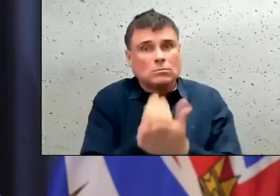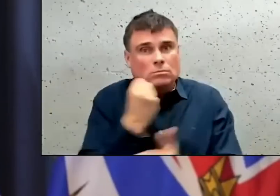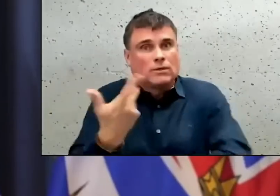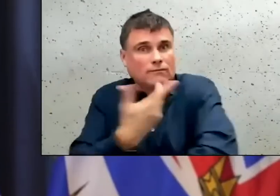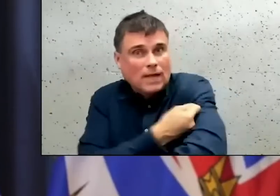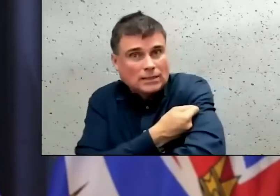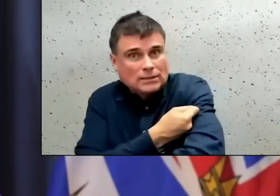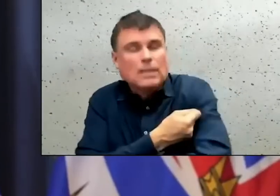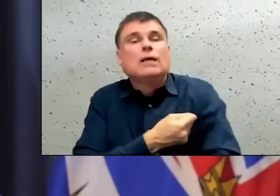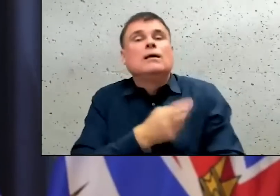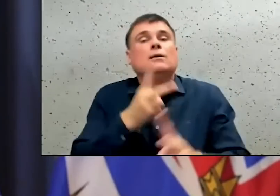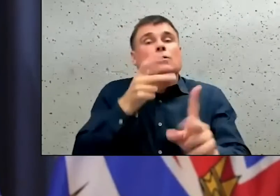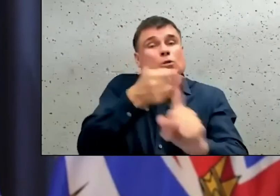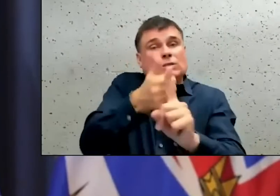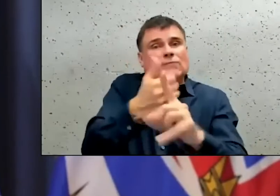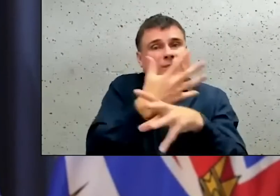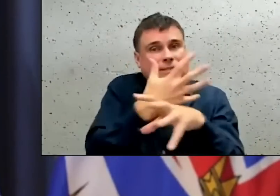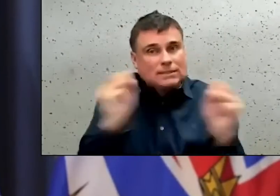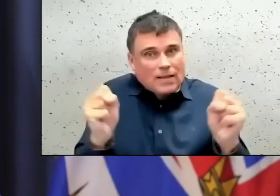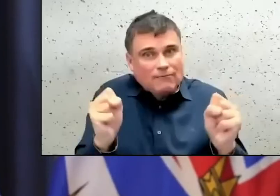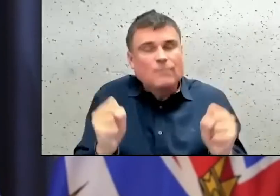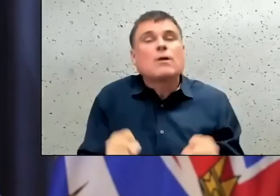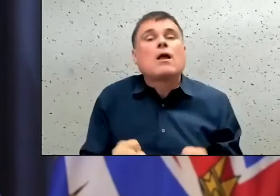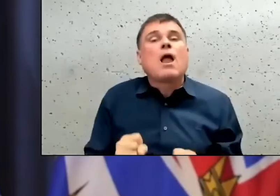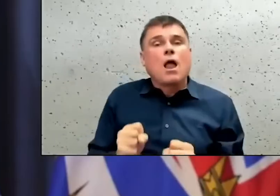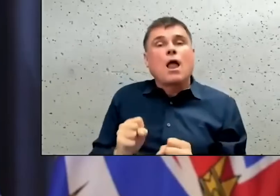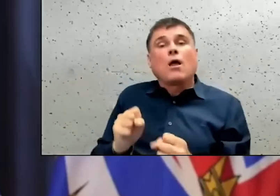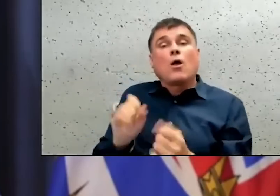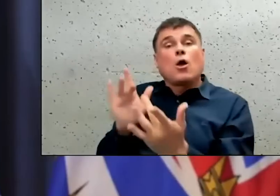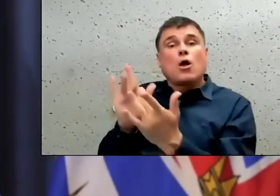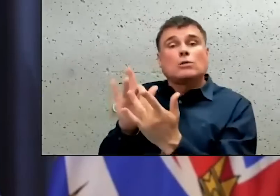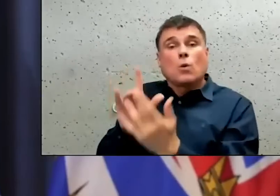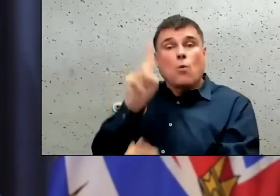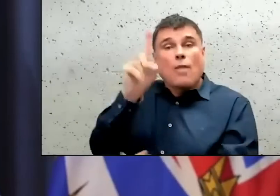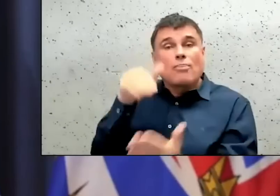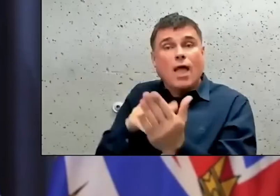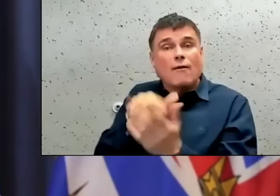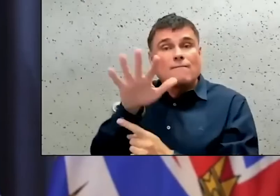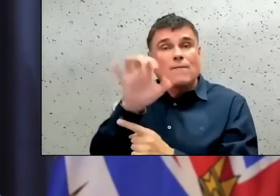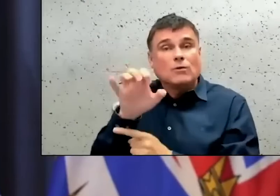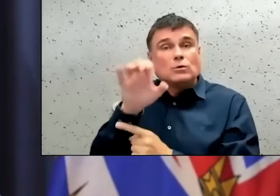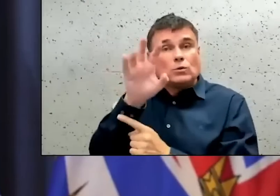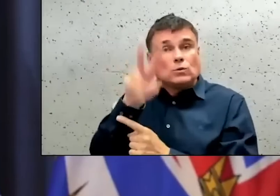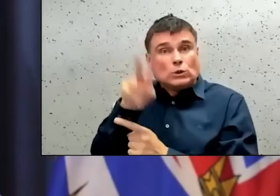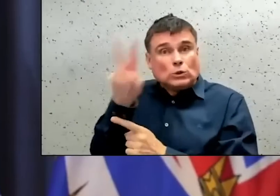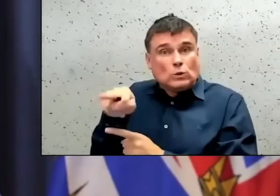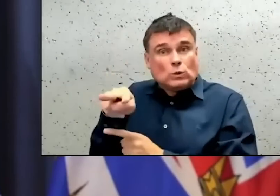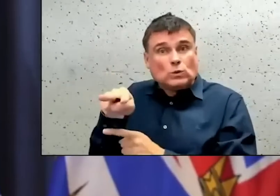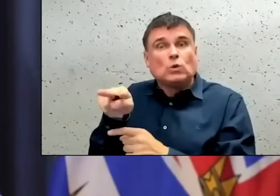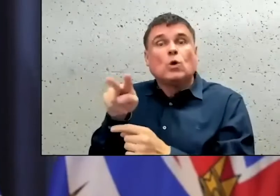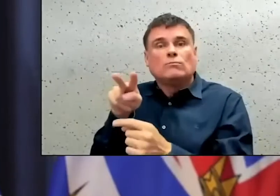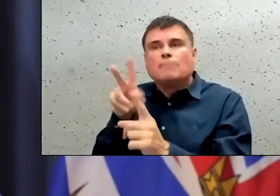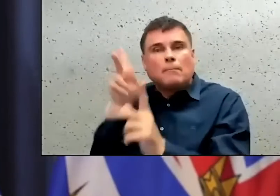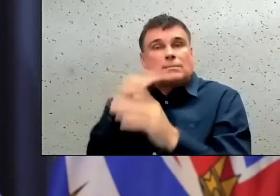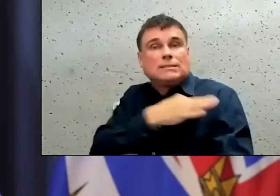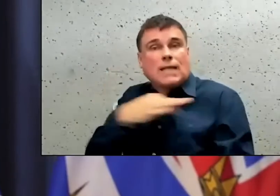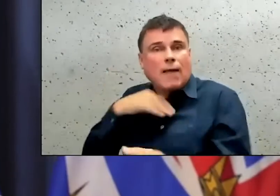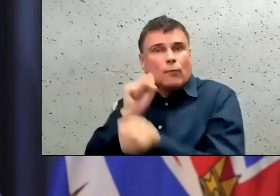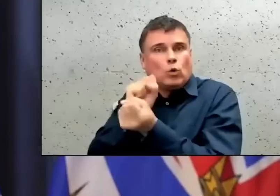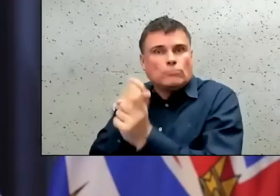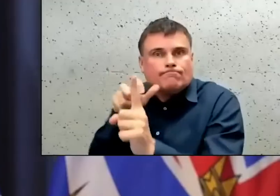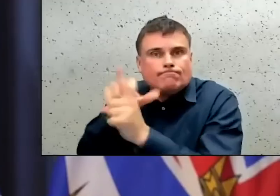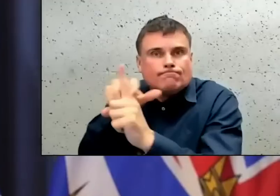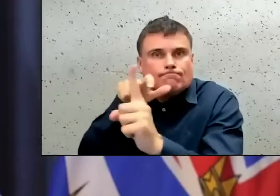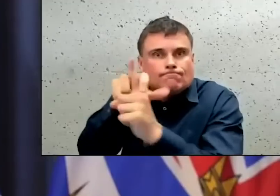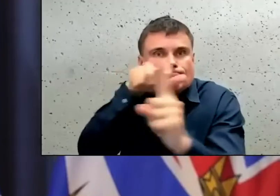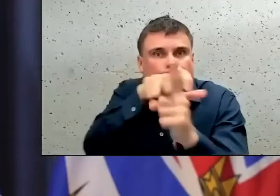BC, there are now 1,522 contact tracing staff in place across 5 regional health authorities and the Provincial